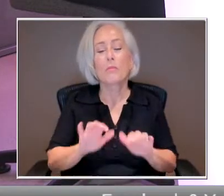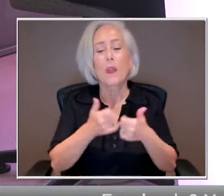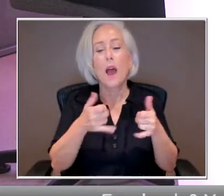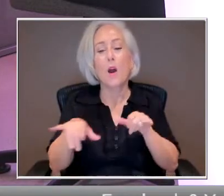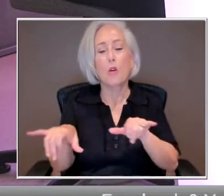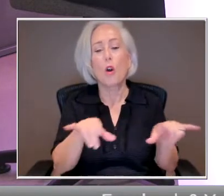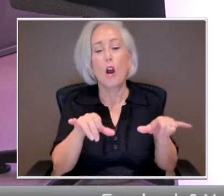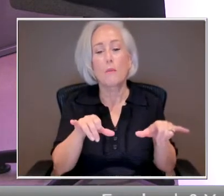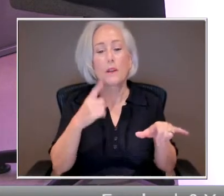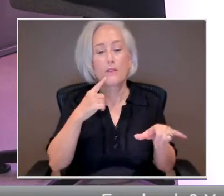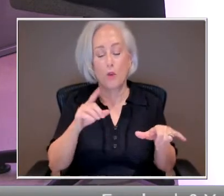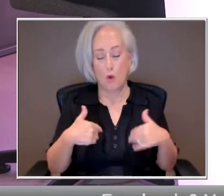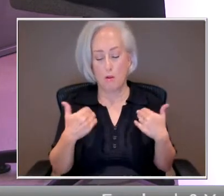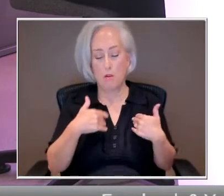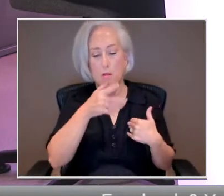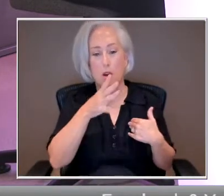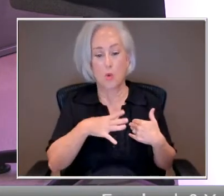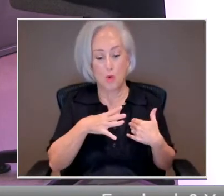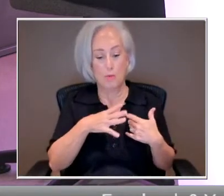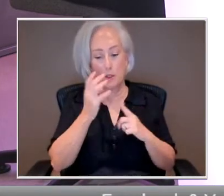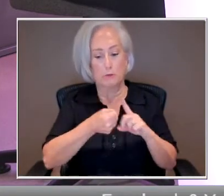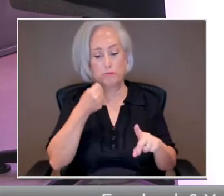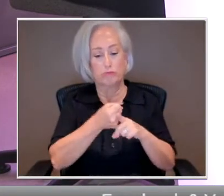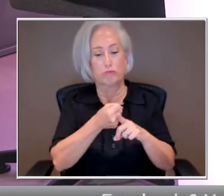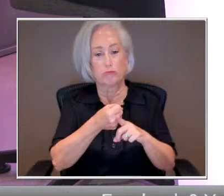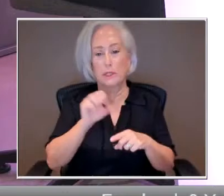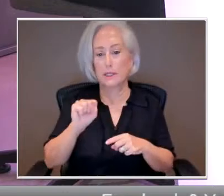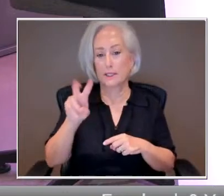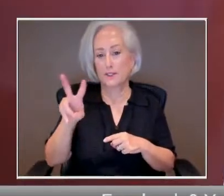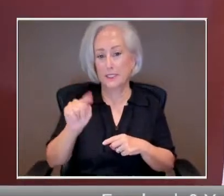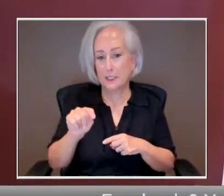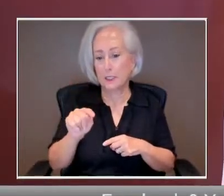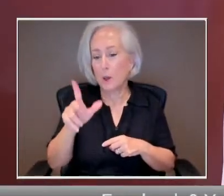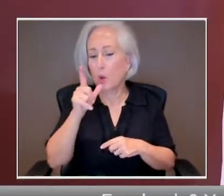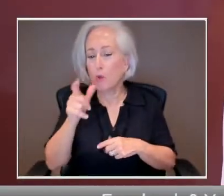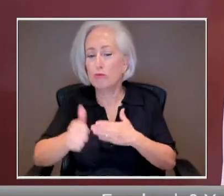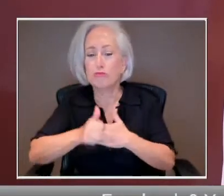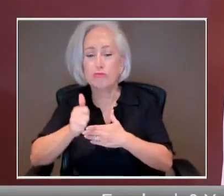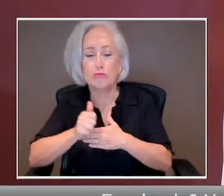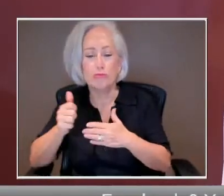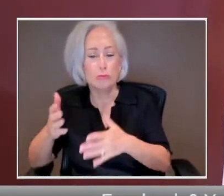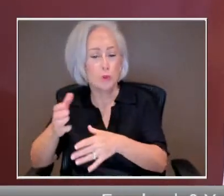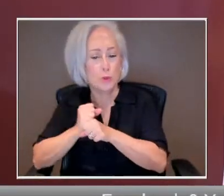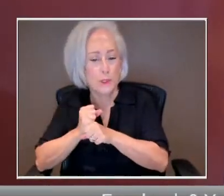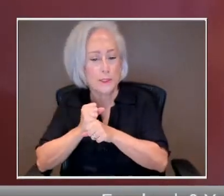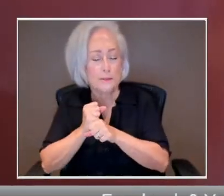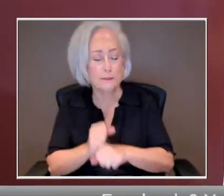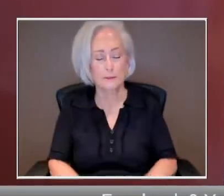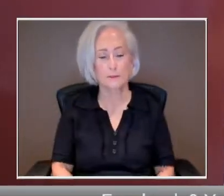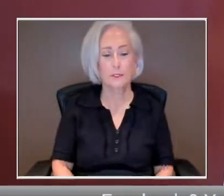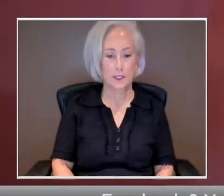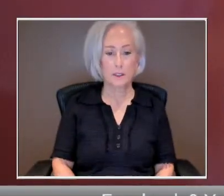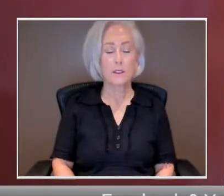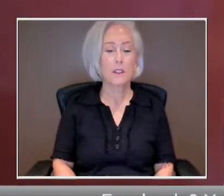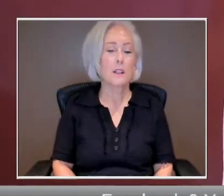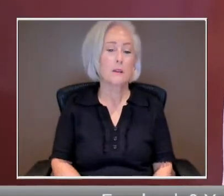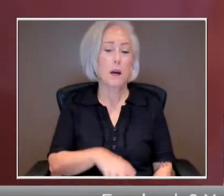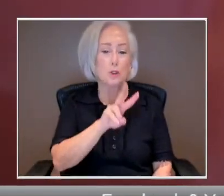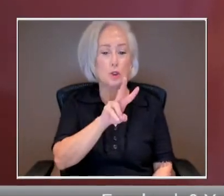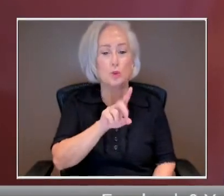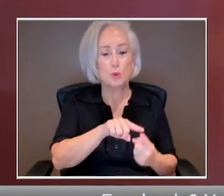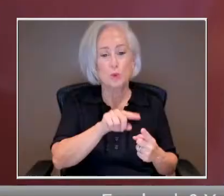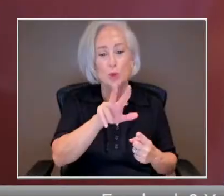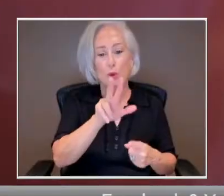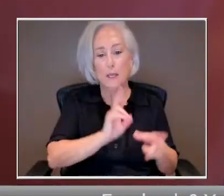to get SVT, and who's most at risk? So the incidence of supraventricular tachycardia is about 2 to 3 per thousand. So it's about 0.2